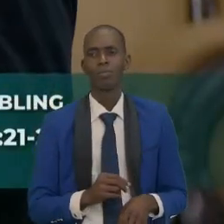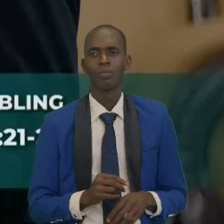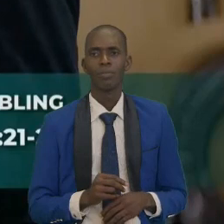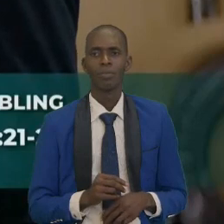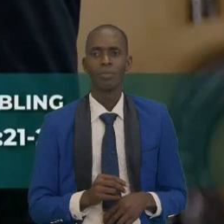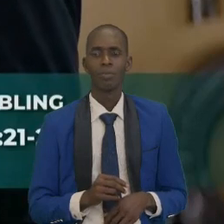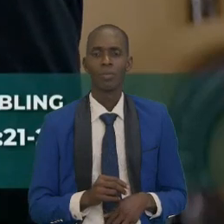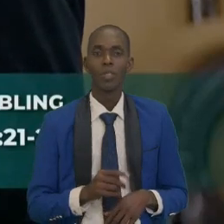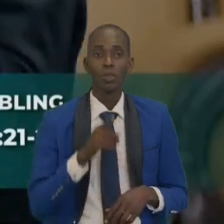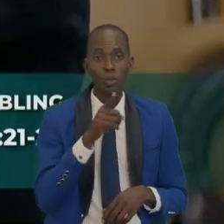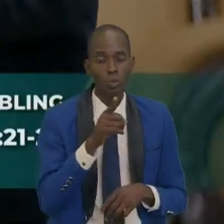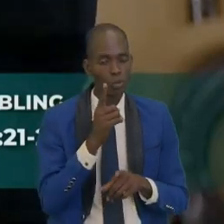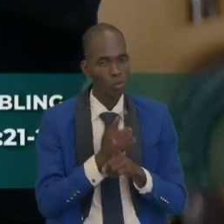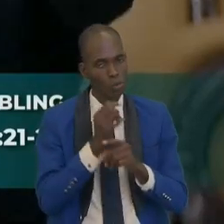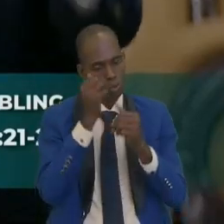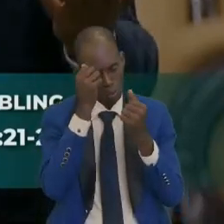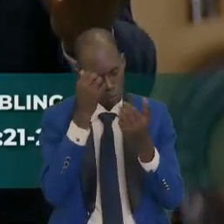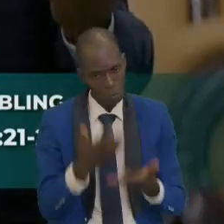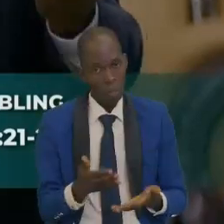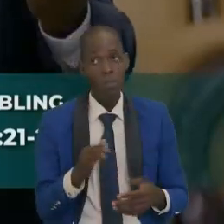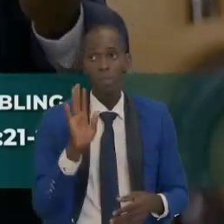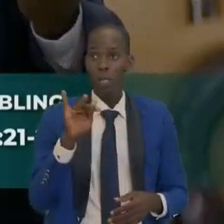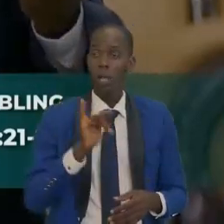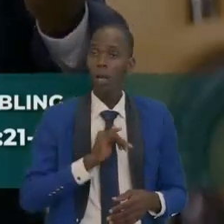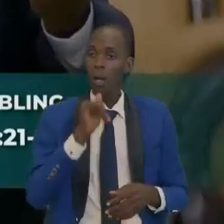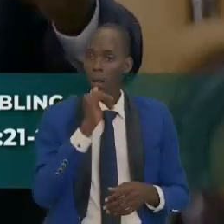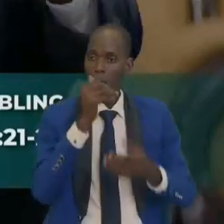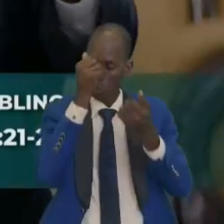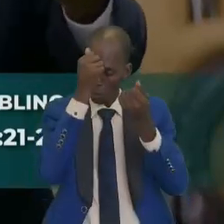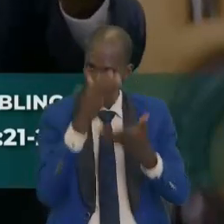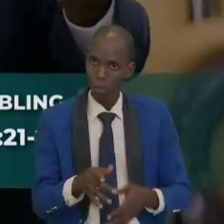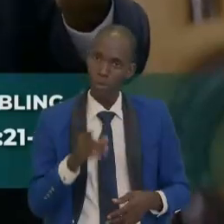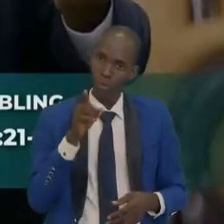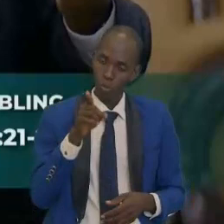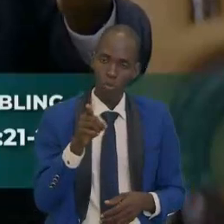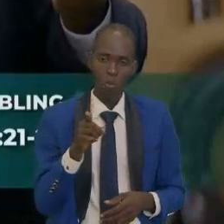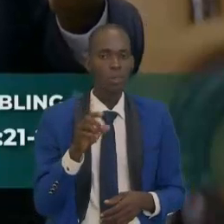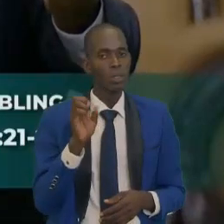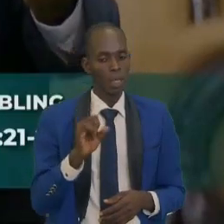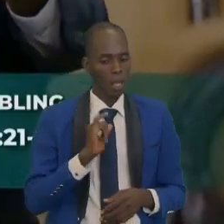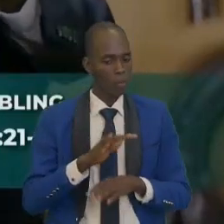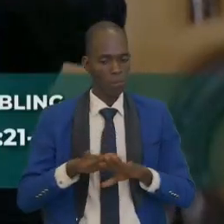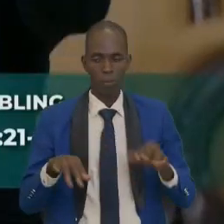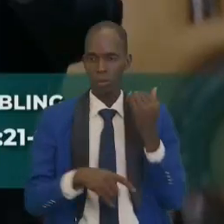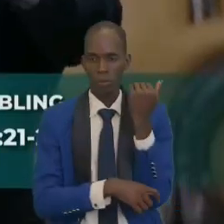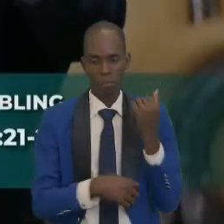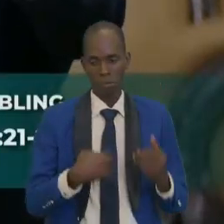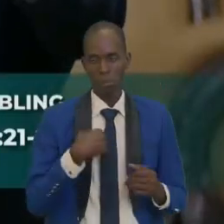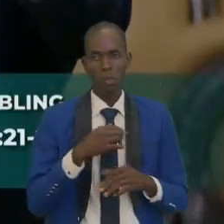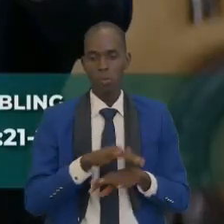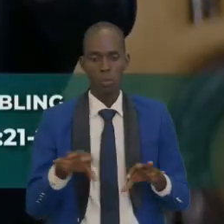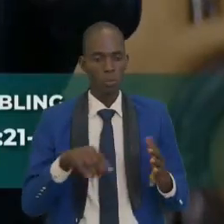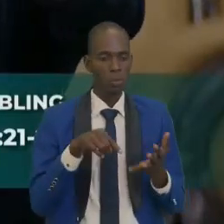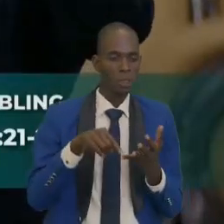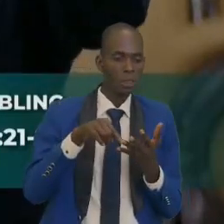obey yes I am obeying I don't steal I don't do this I don't do